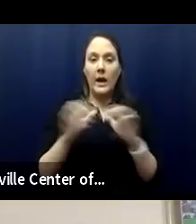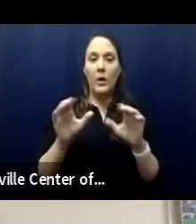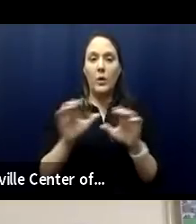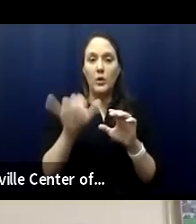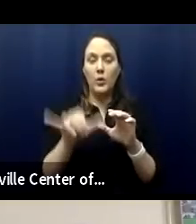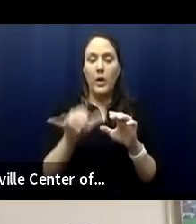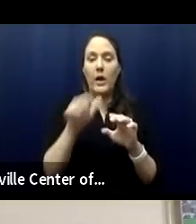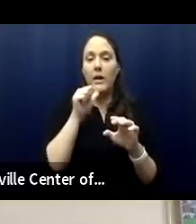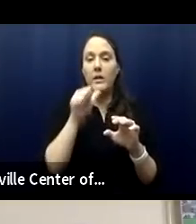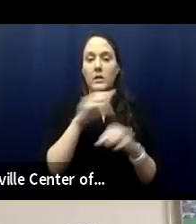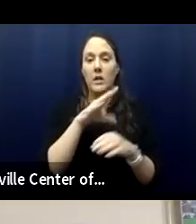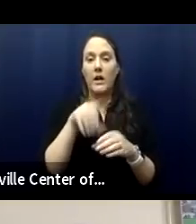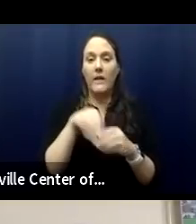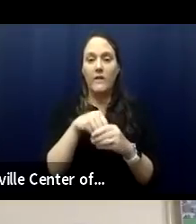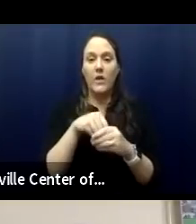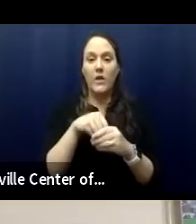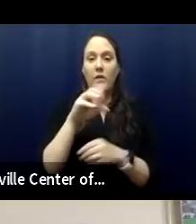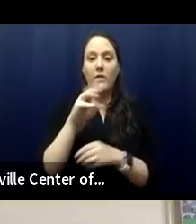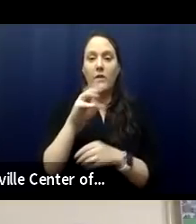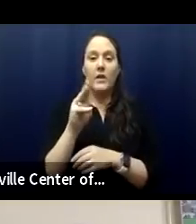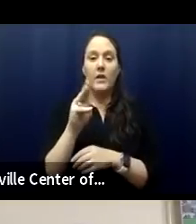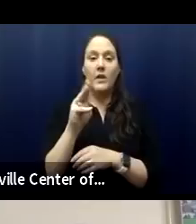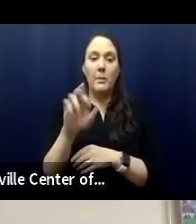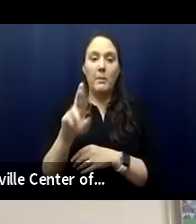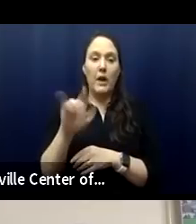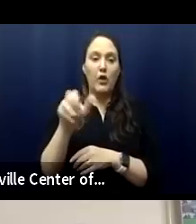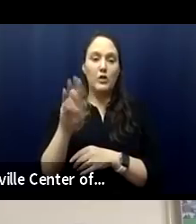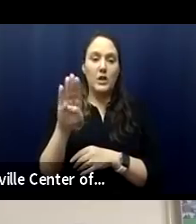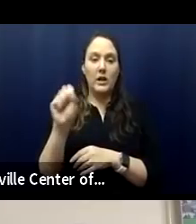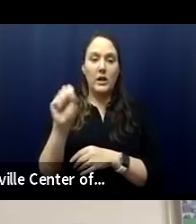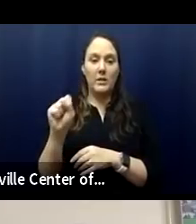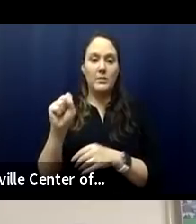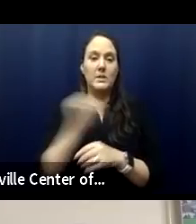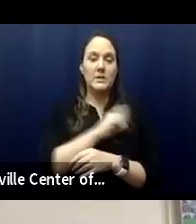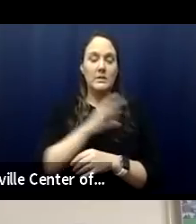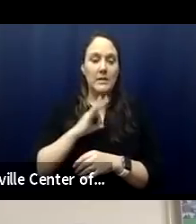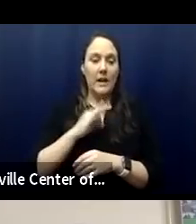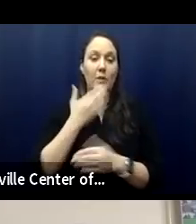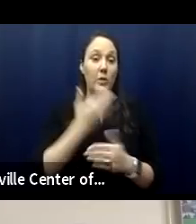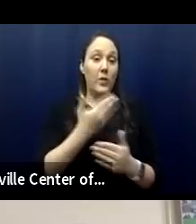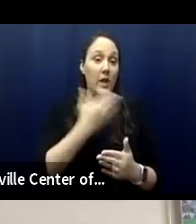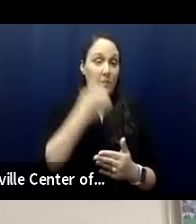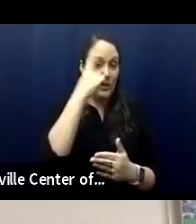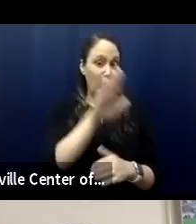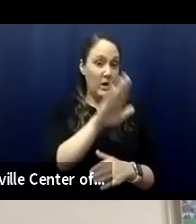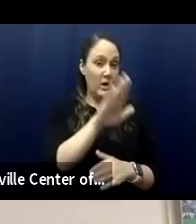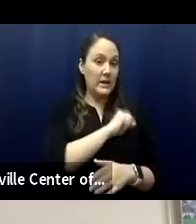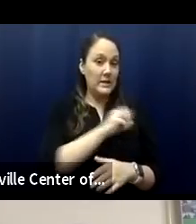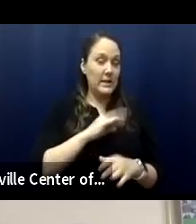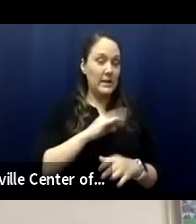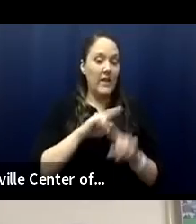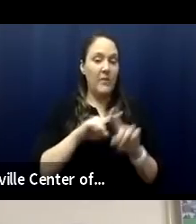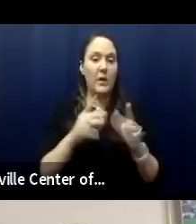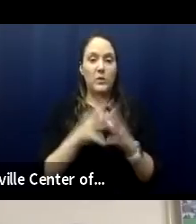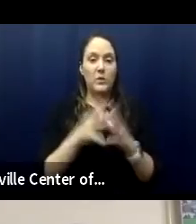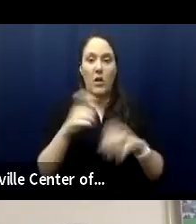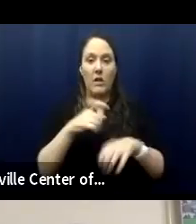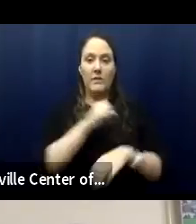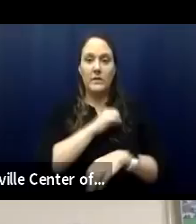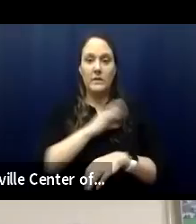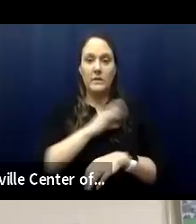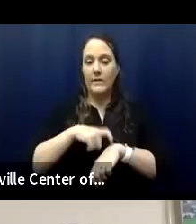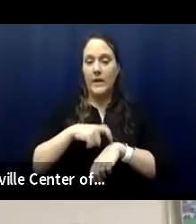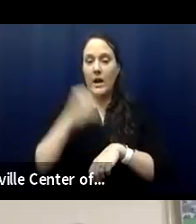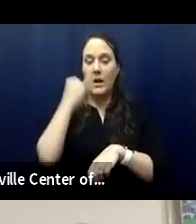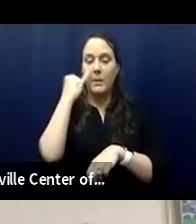of Mayor Jacobs' staff time. Because we're grateful for Mayor Jacobs to do that, but it was a lot of staff time. If we can streamline, and I'm sure